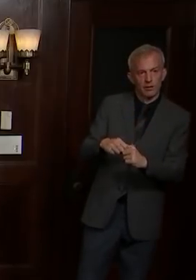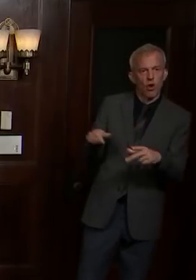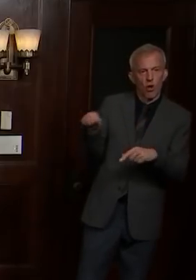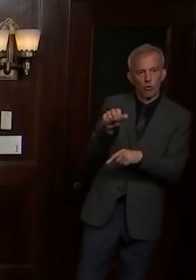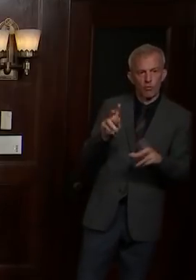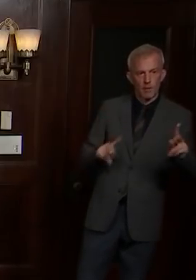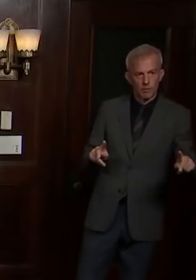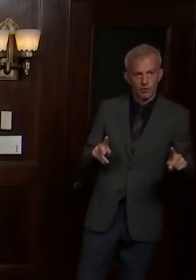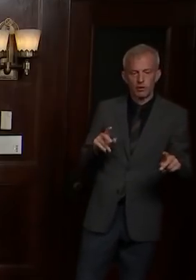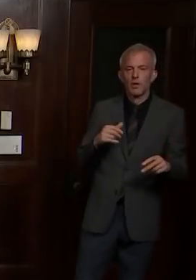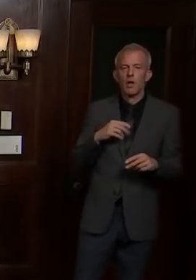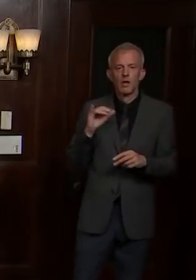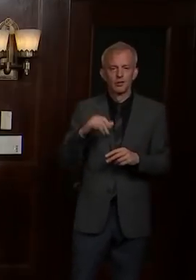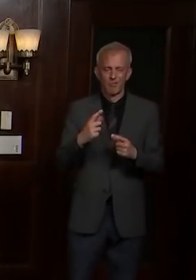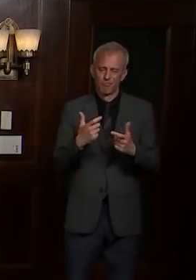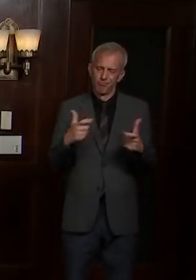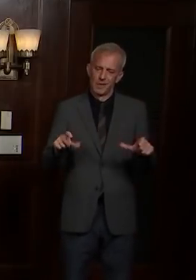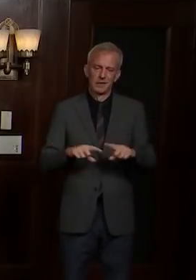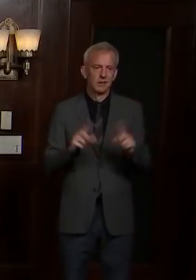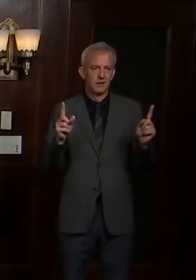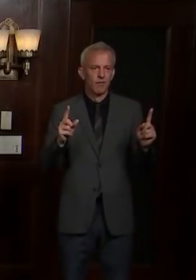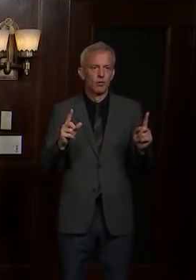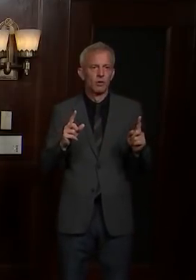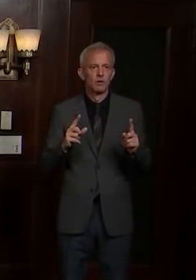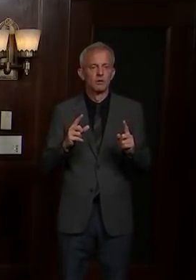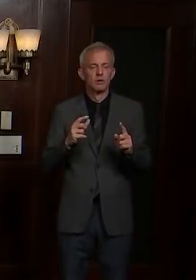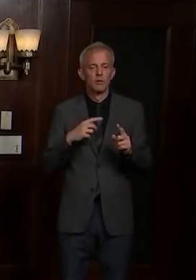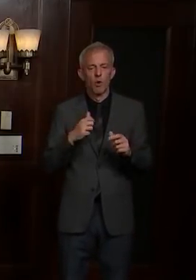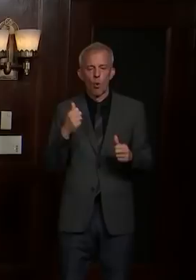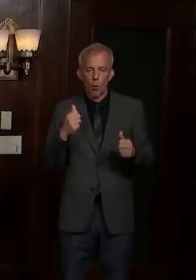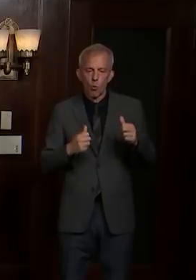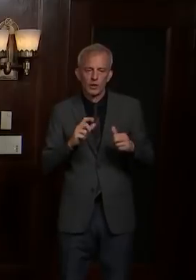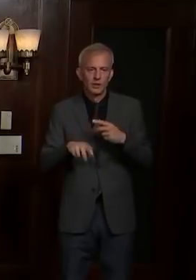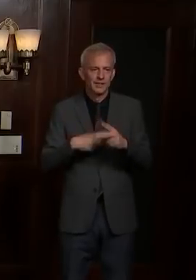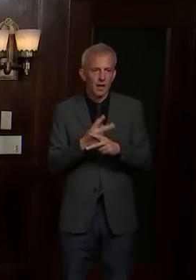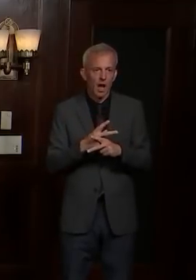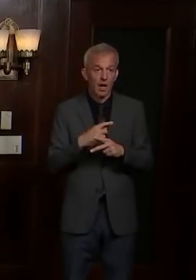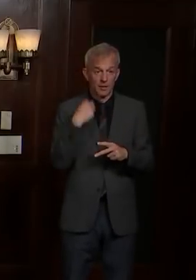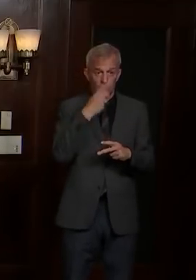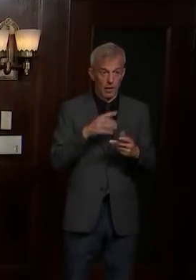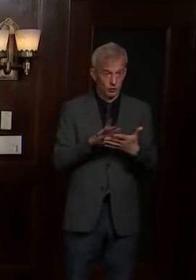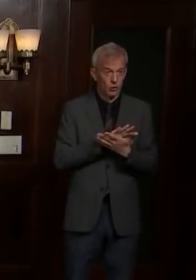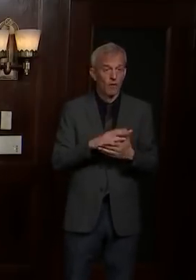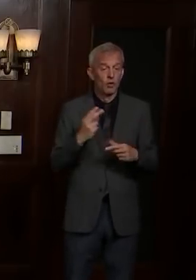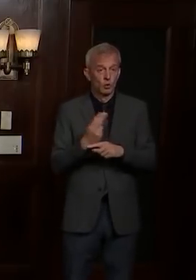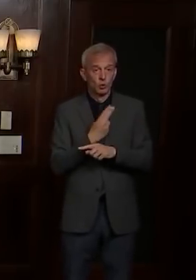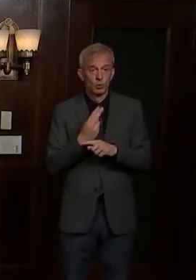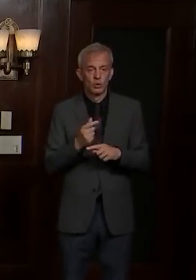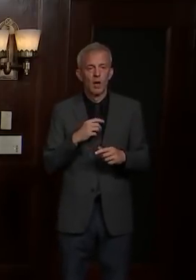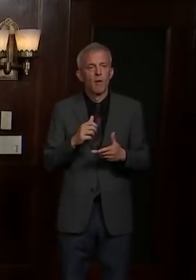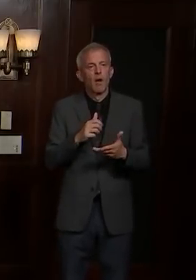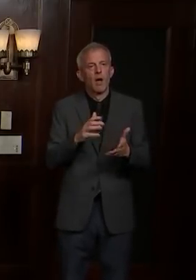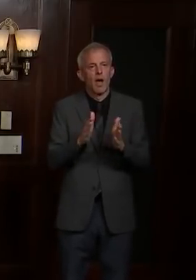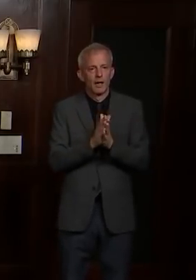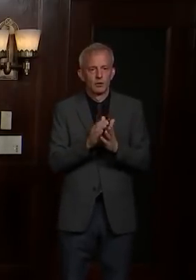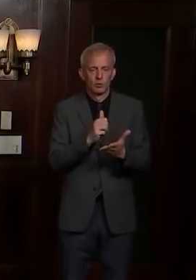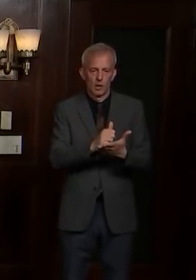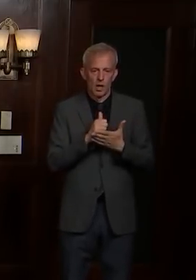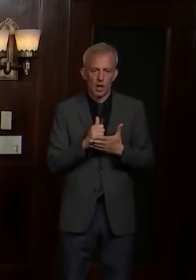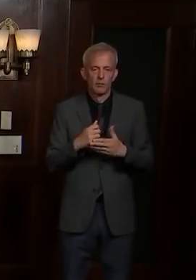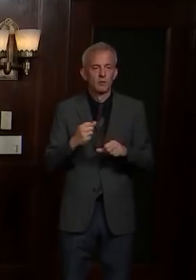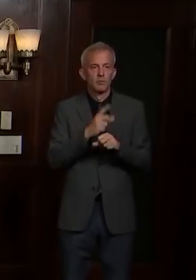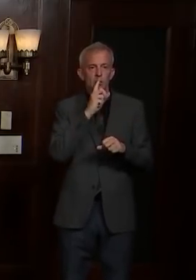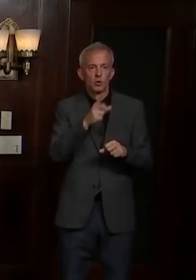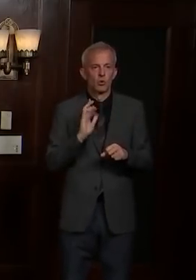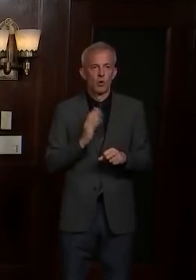in which mask and face covering you need to use. And I ask that you help us and that you help make sure that our healthcare workers and